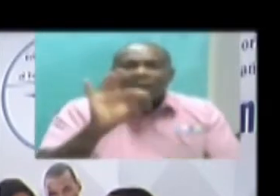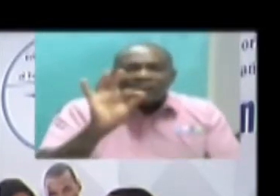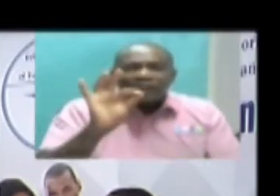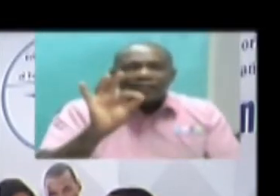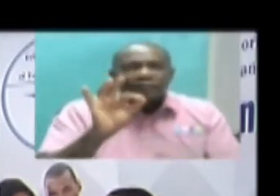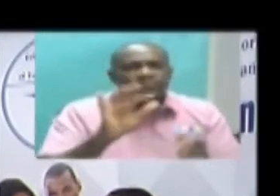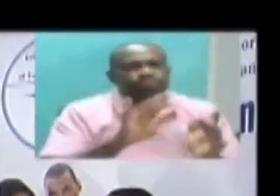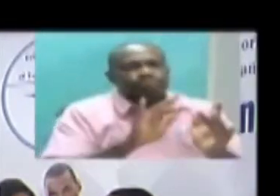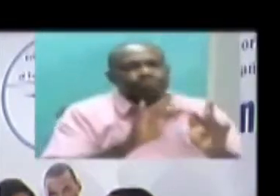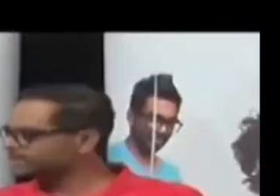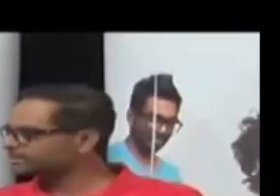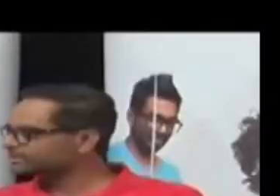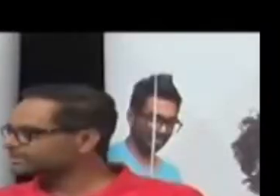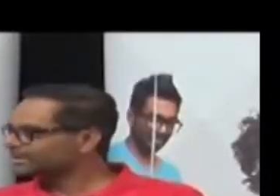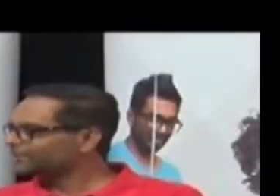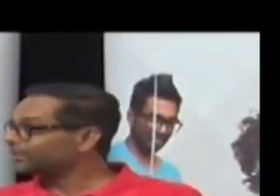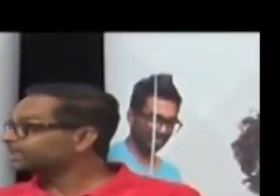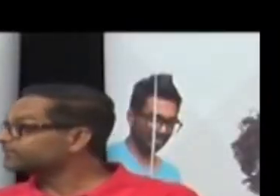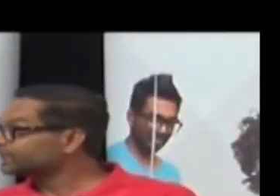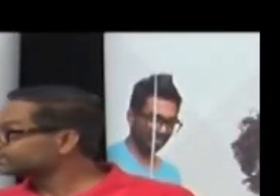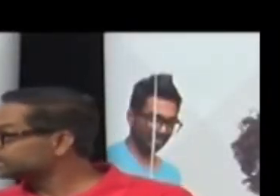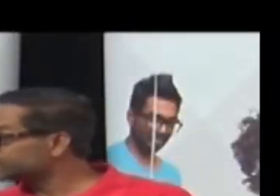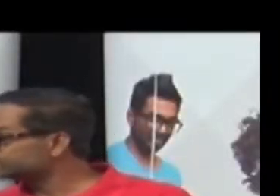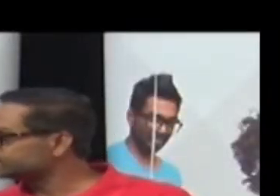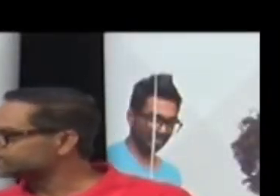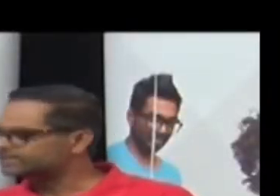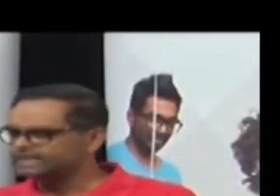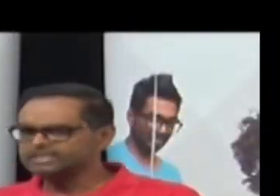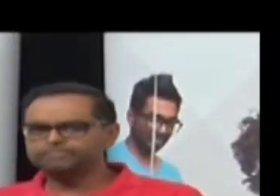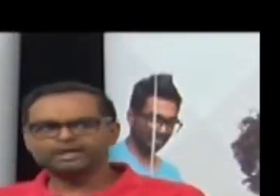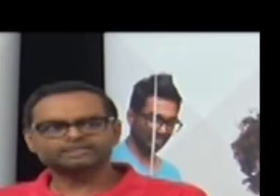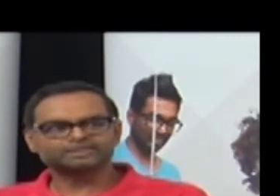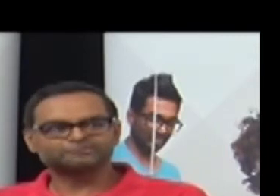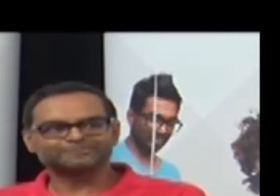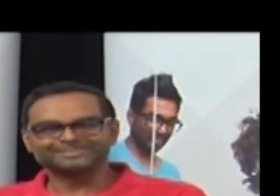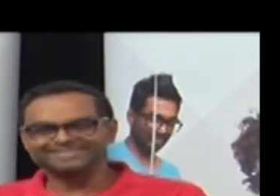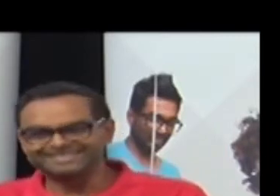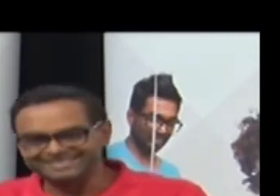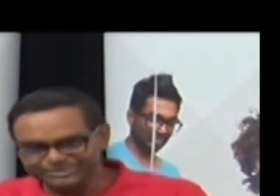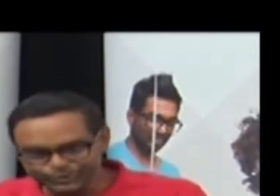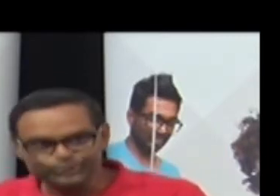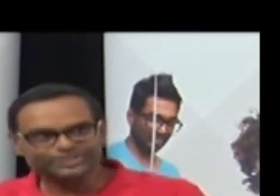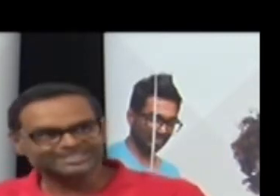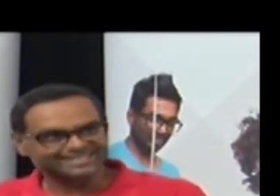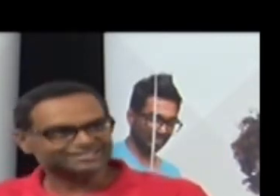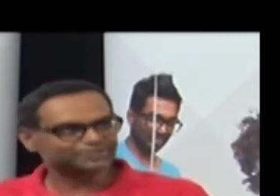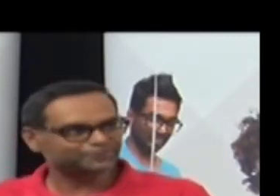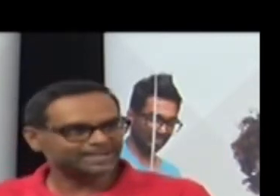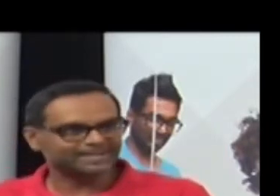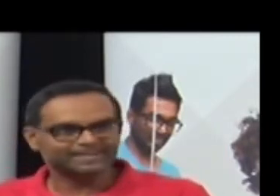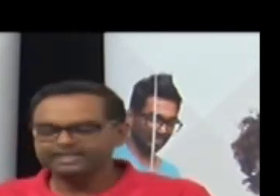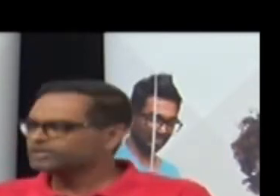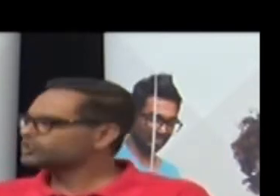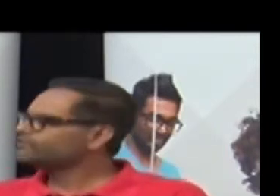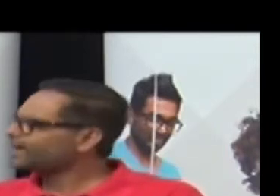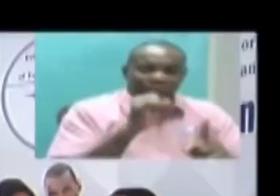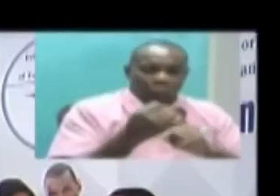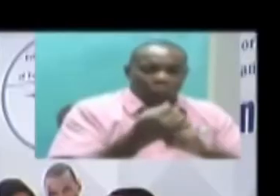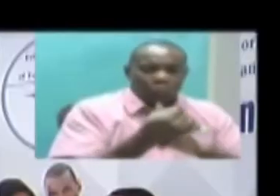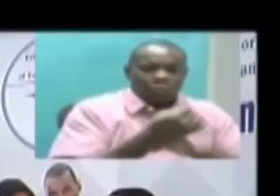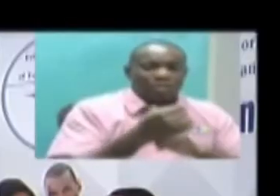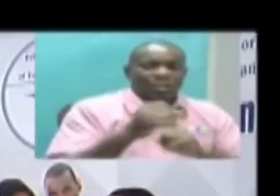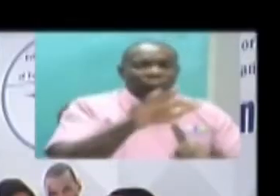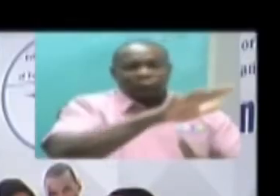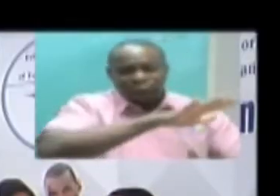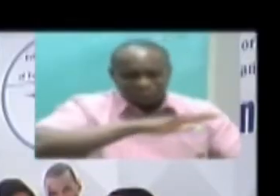think, that's so ludicrous. But the fact of the matter is, that's part of the social status sphere. So if I